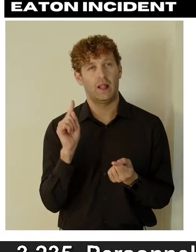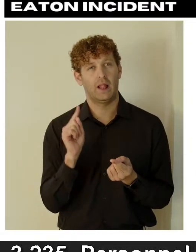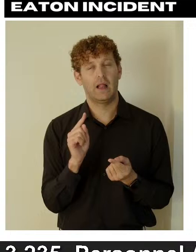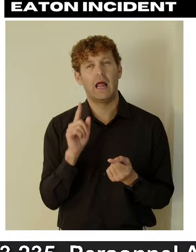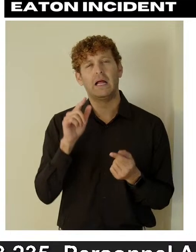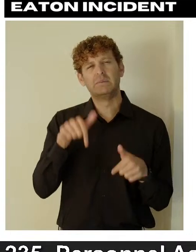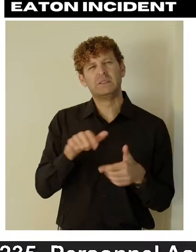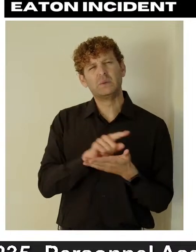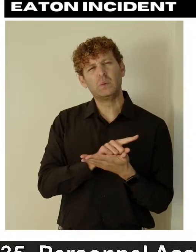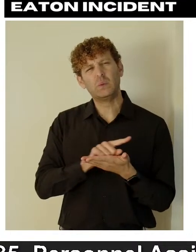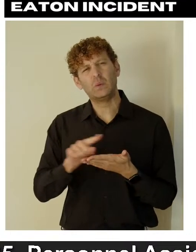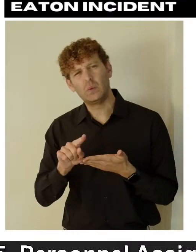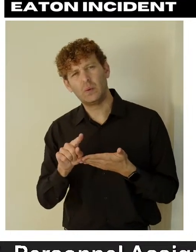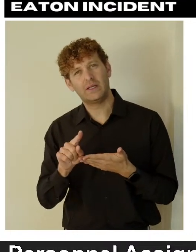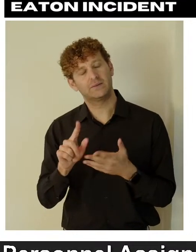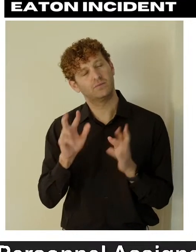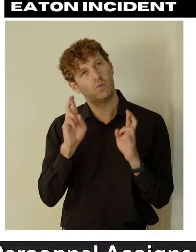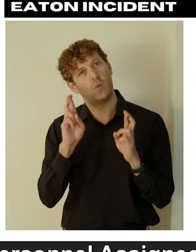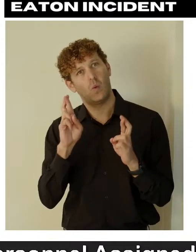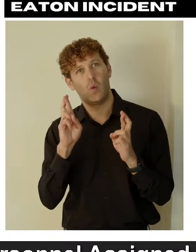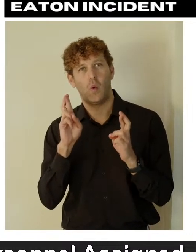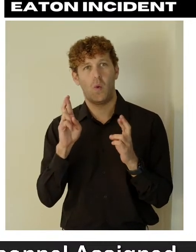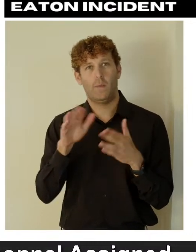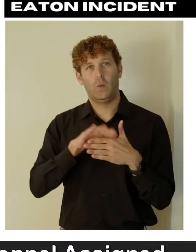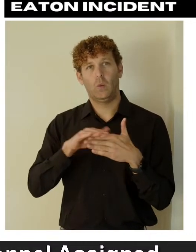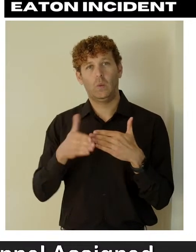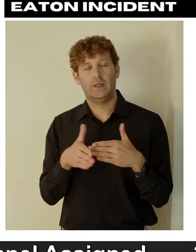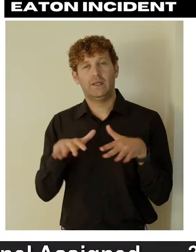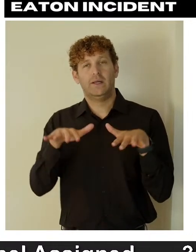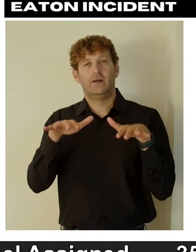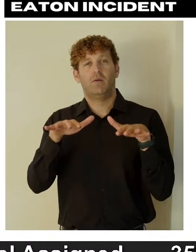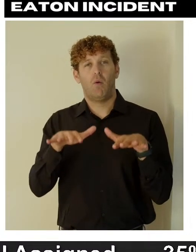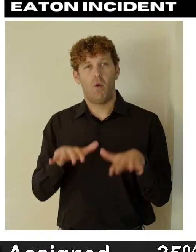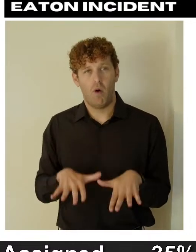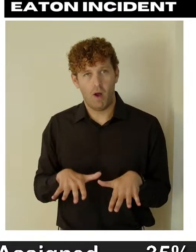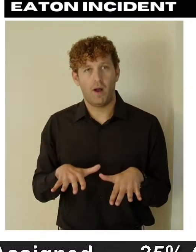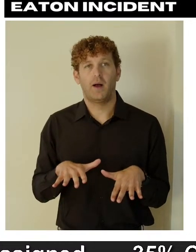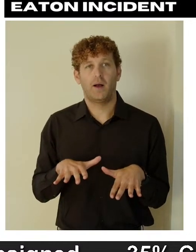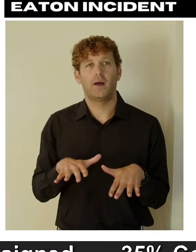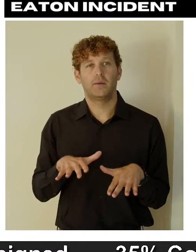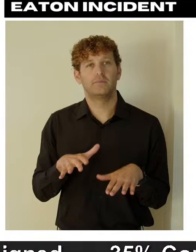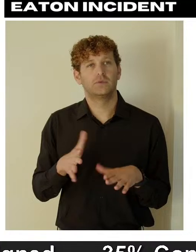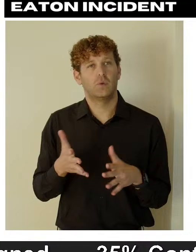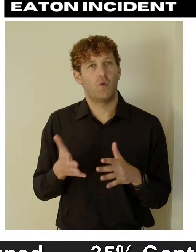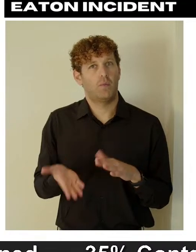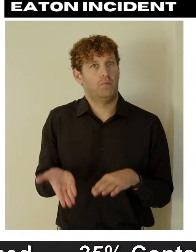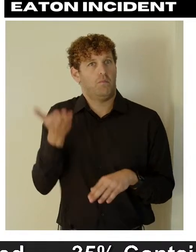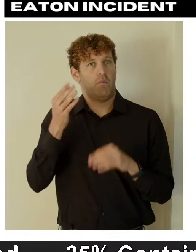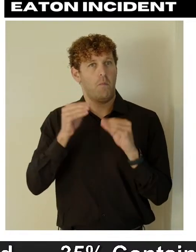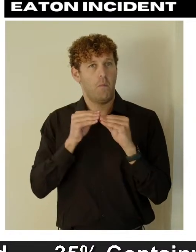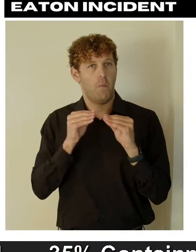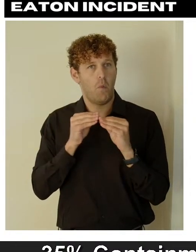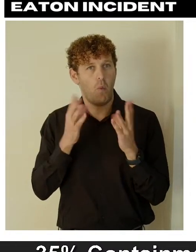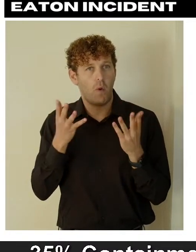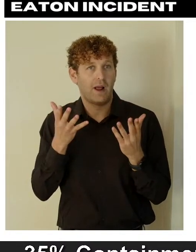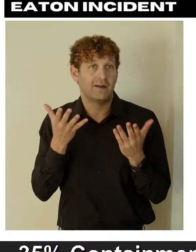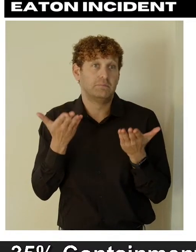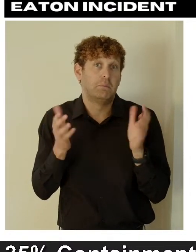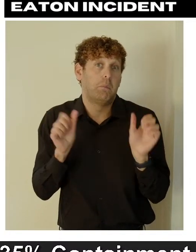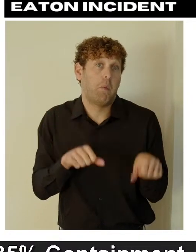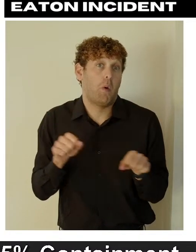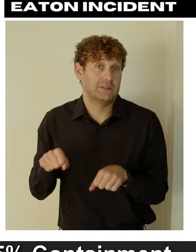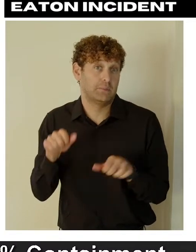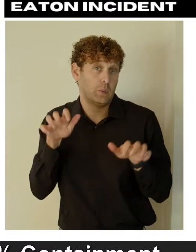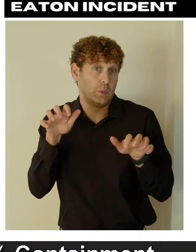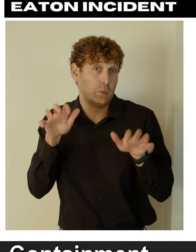great break this weekend with both calmer wind and higher RHs. There's even about a 10-15% chance of light rain. It won't be any